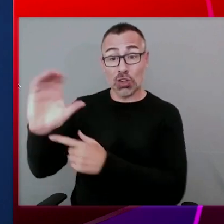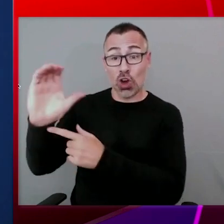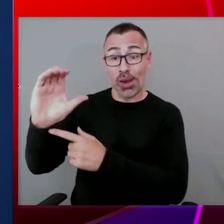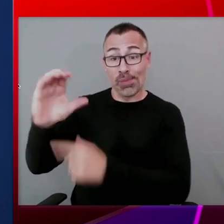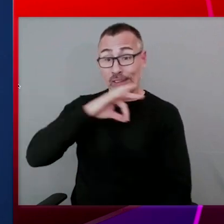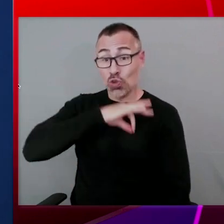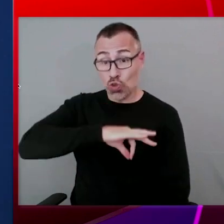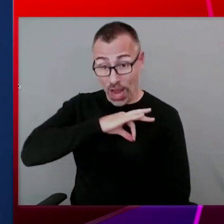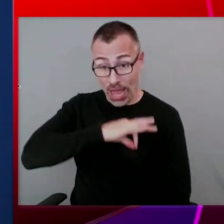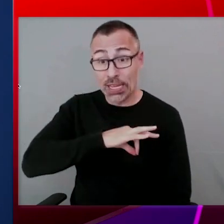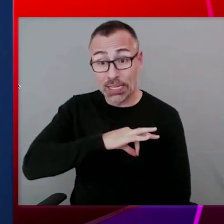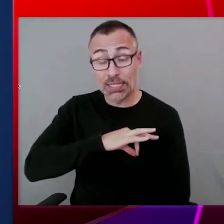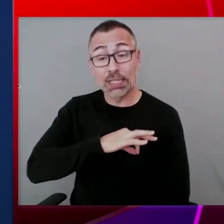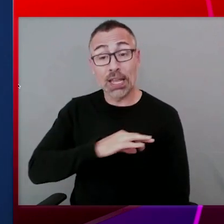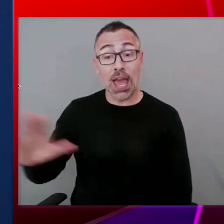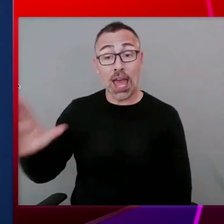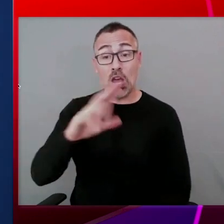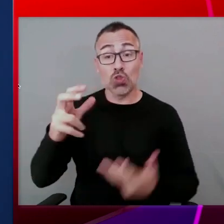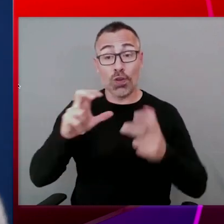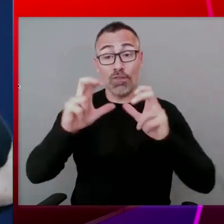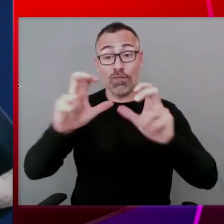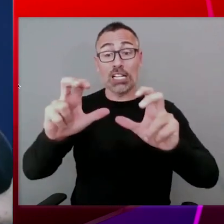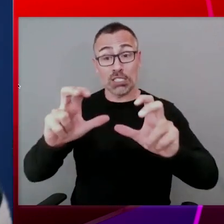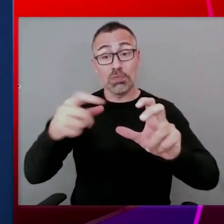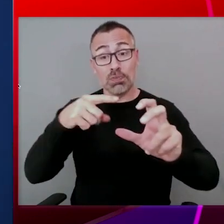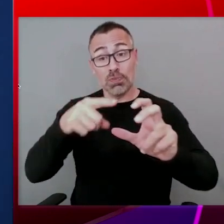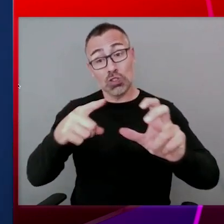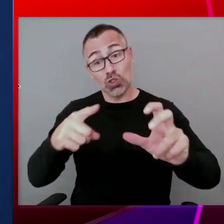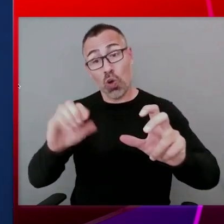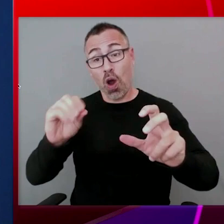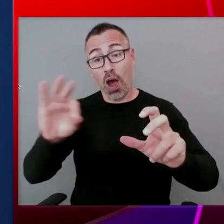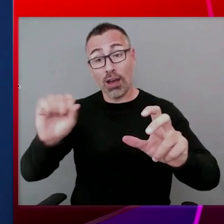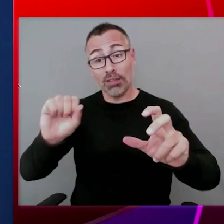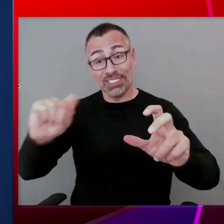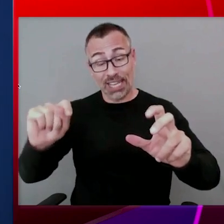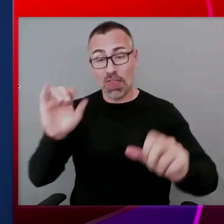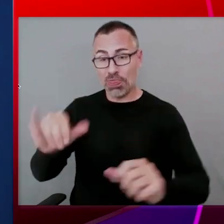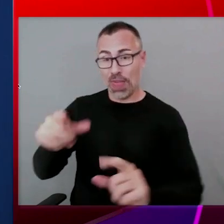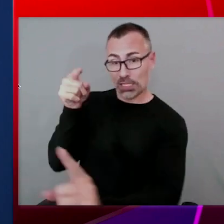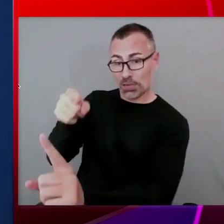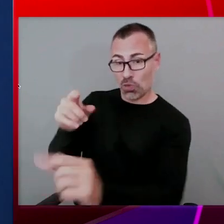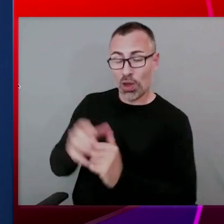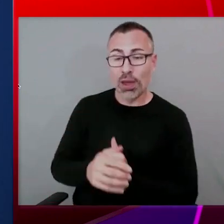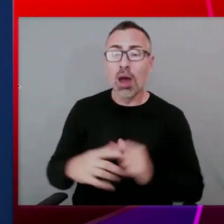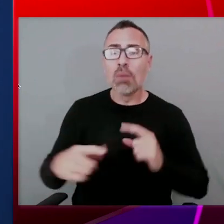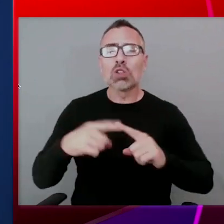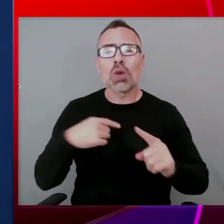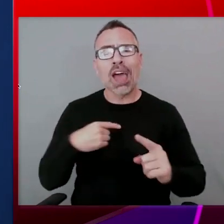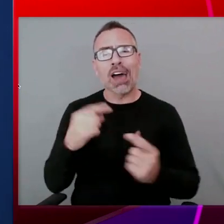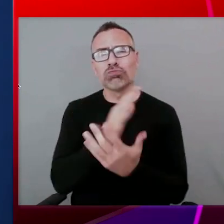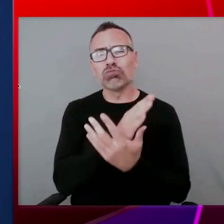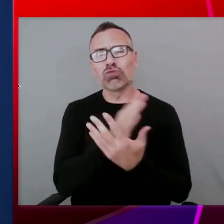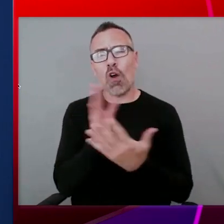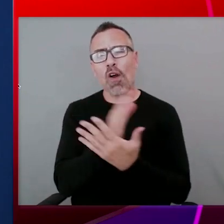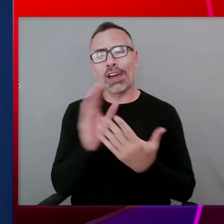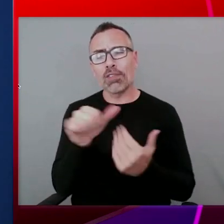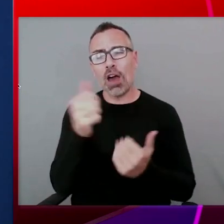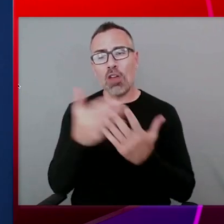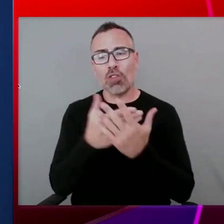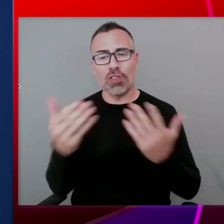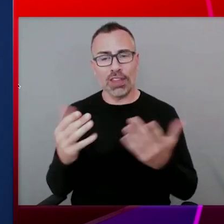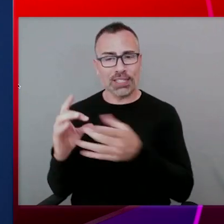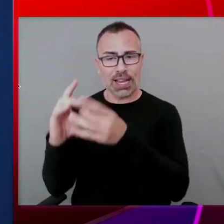offset your investments. That's part of what we're doing. And then we have a variety of pillars in between that actually tick and tie between the